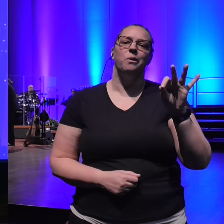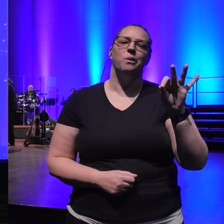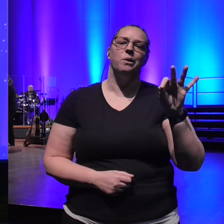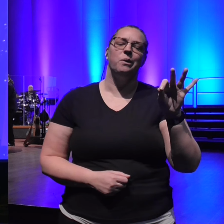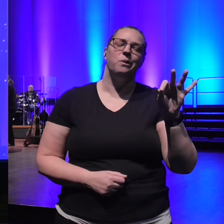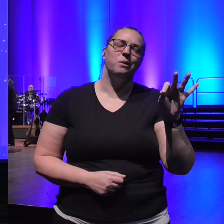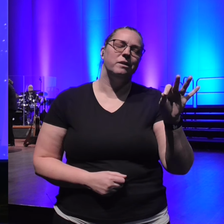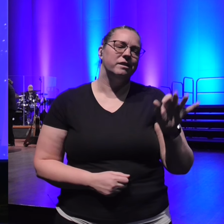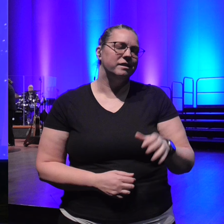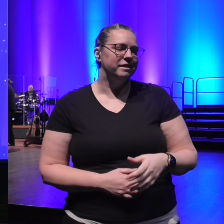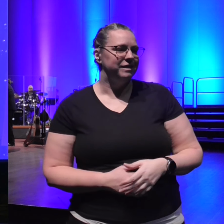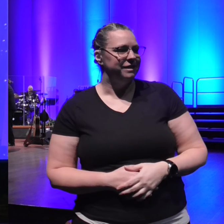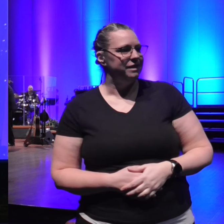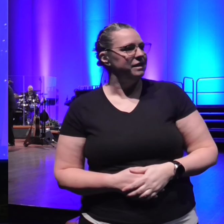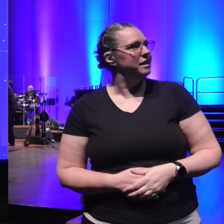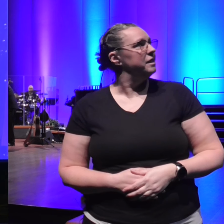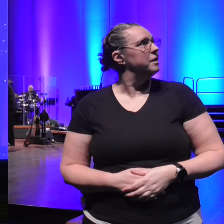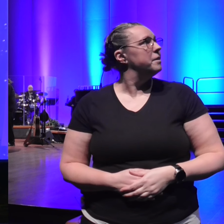soul.